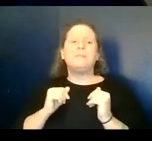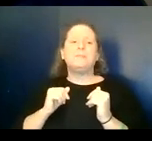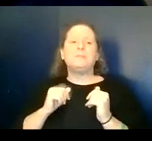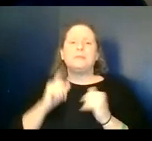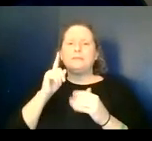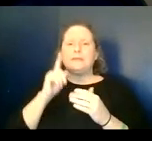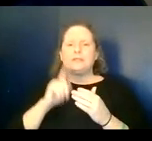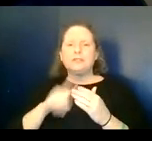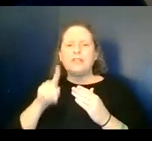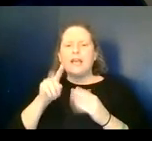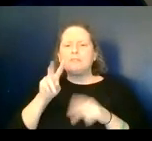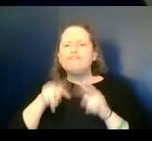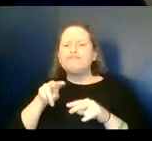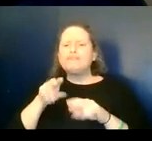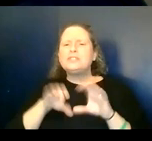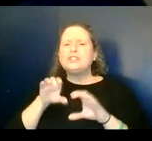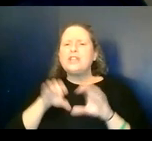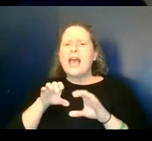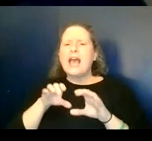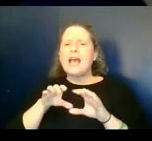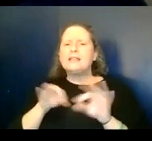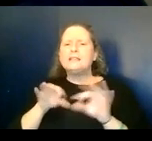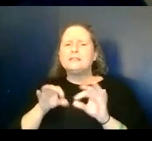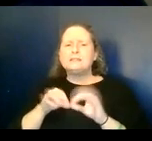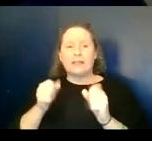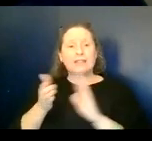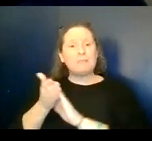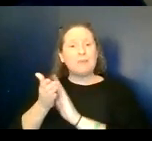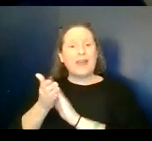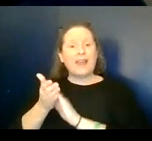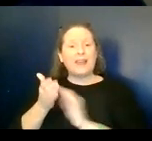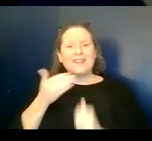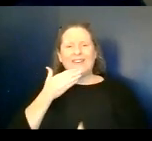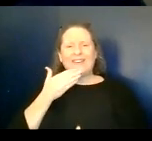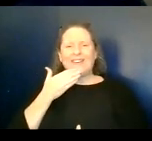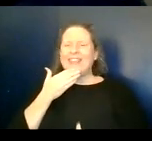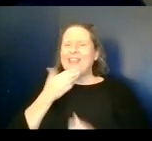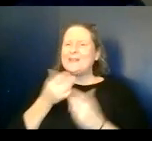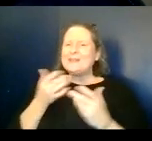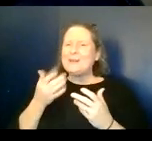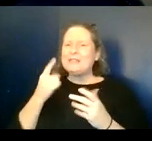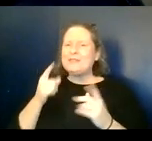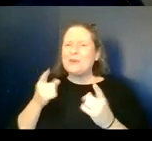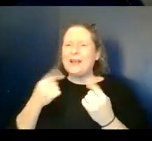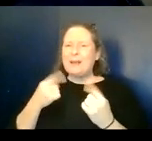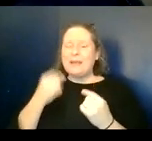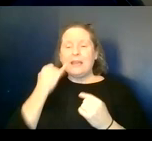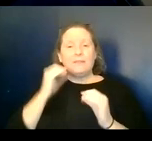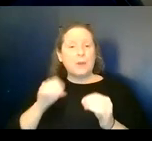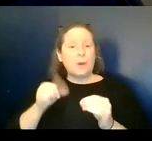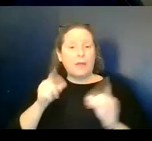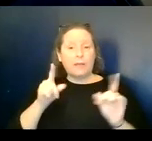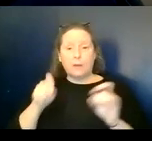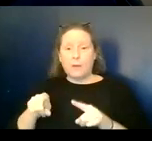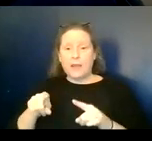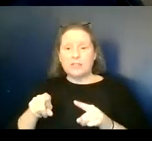chat. All right, lots of praise. Thank you so much for attending. If no one has any other questions, I